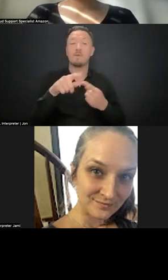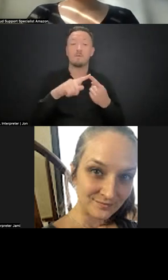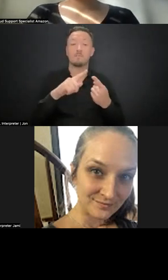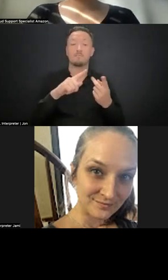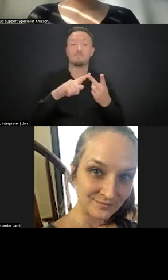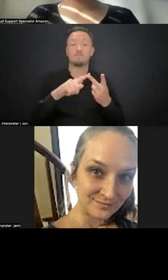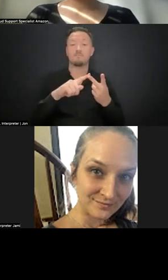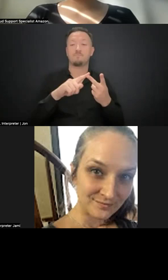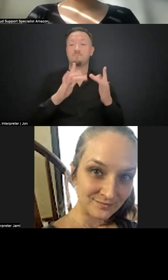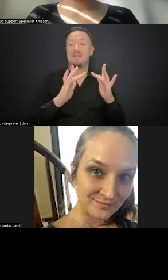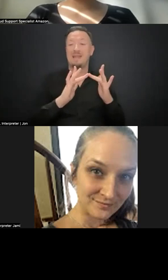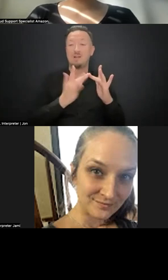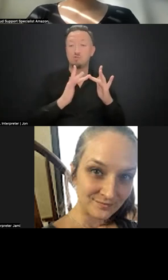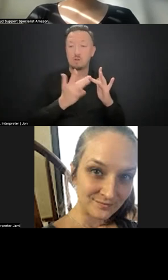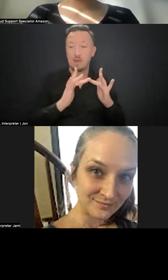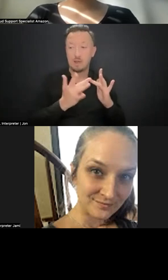internet